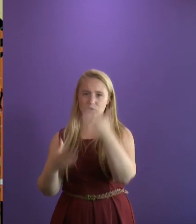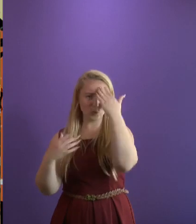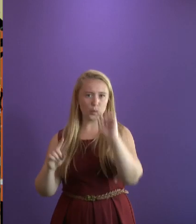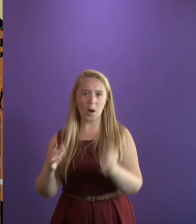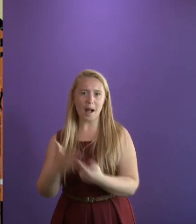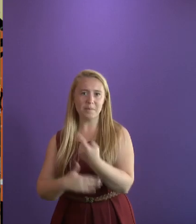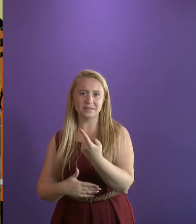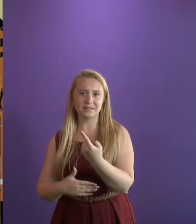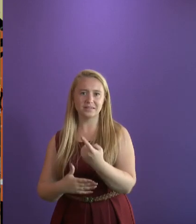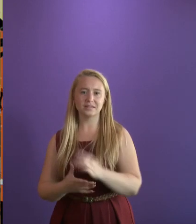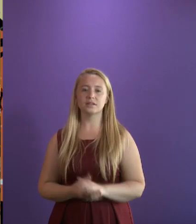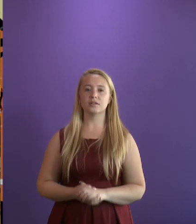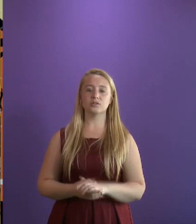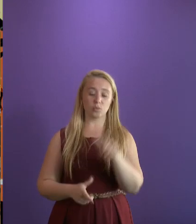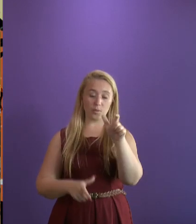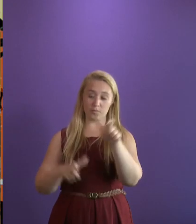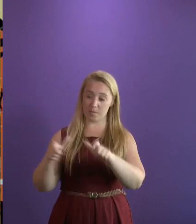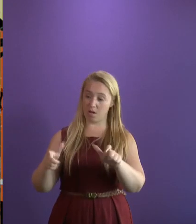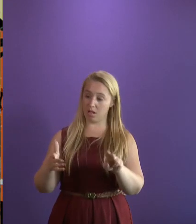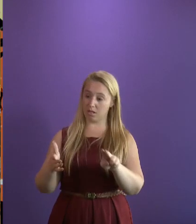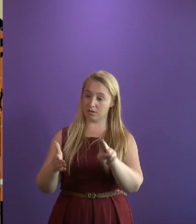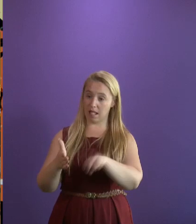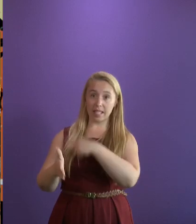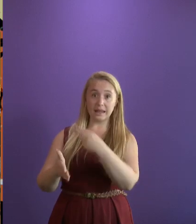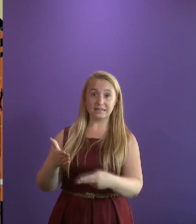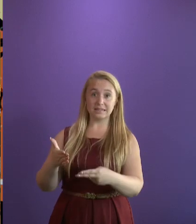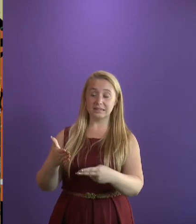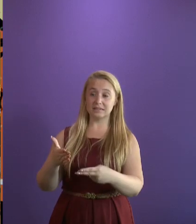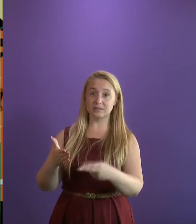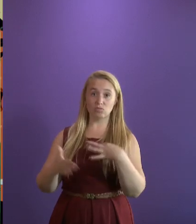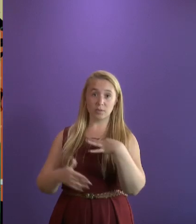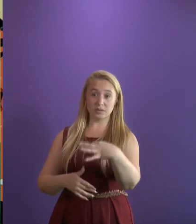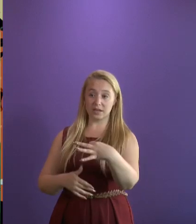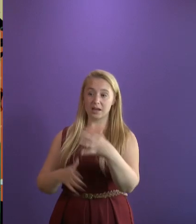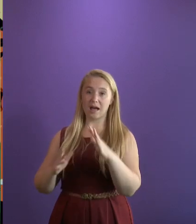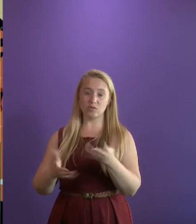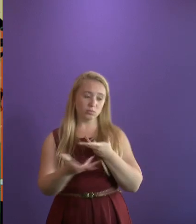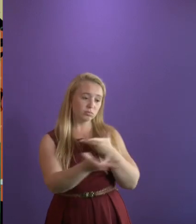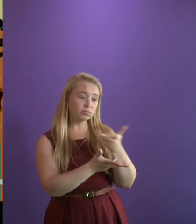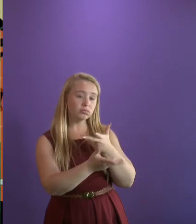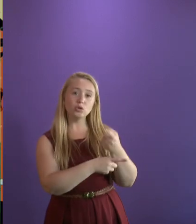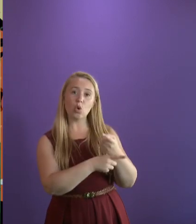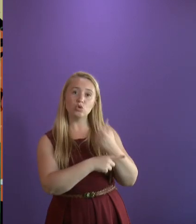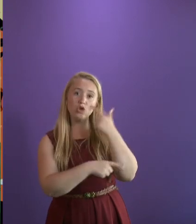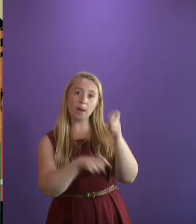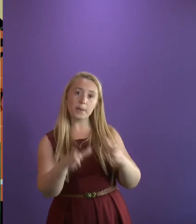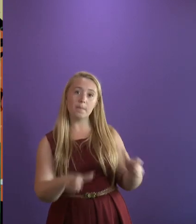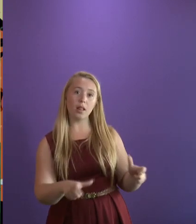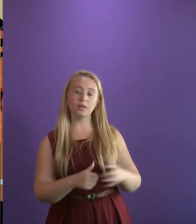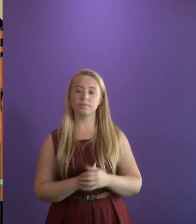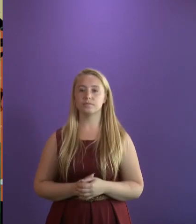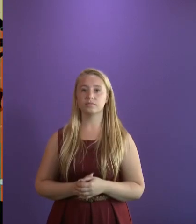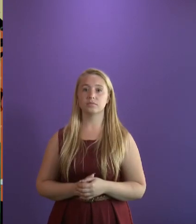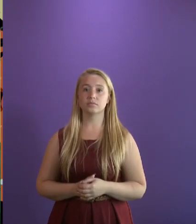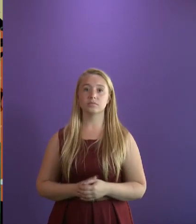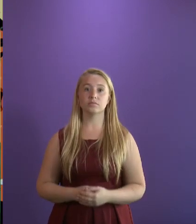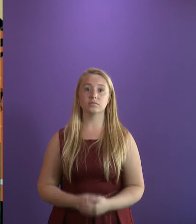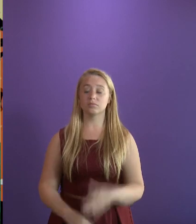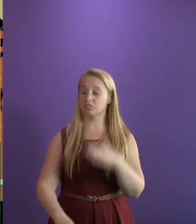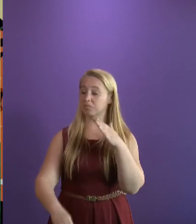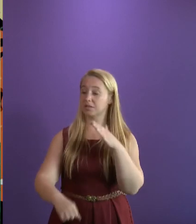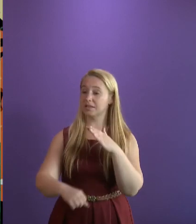us who are in these elected positions to make sure we're speaking to as many young people as we can as well. Yeah, and it's never too young to start. I think